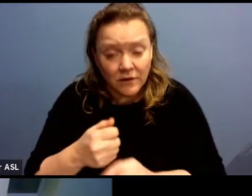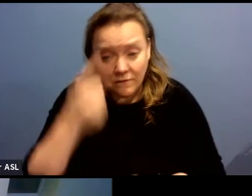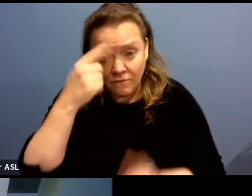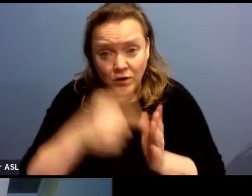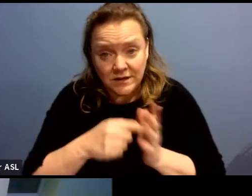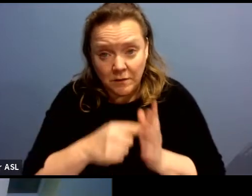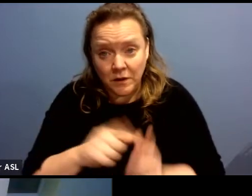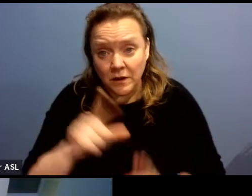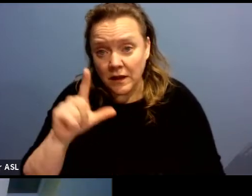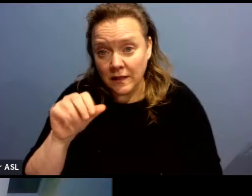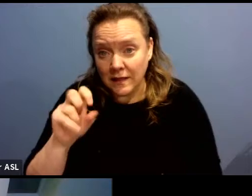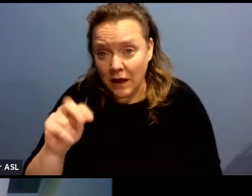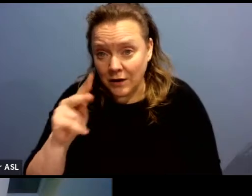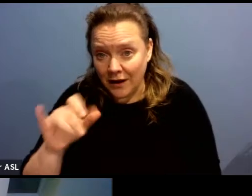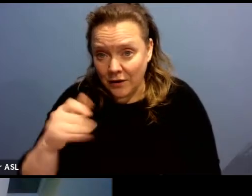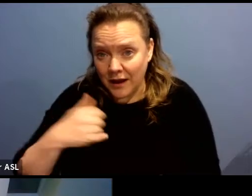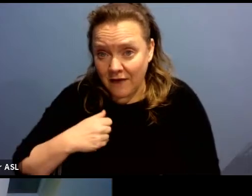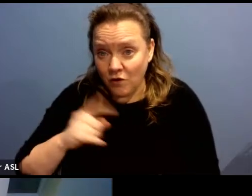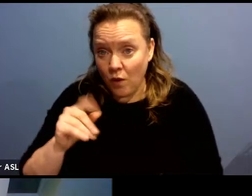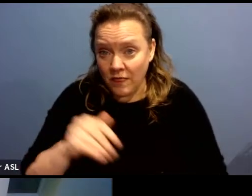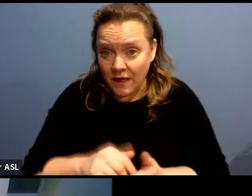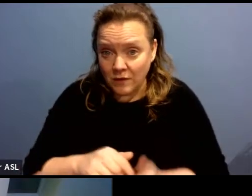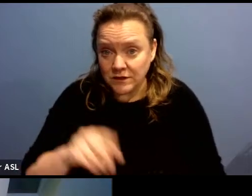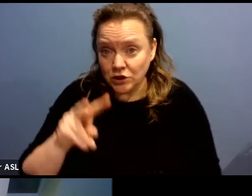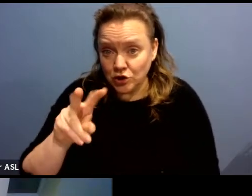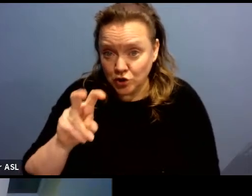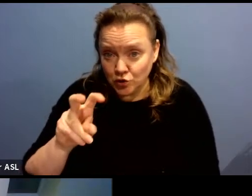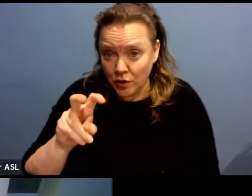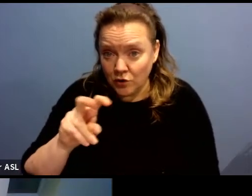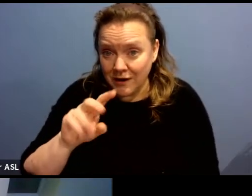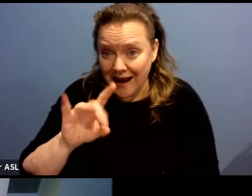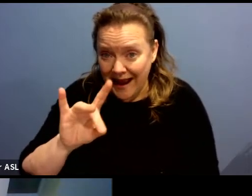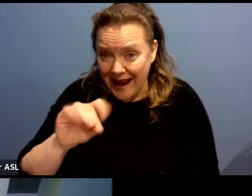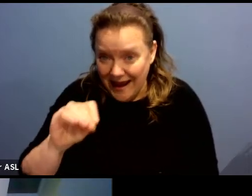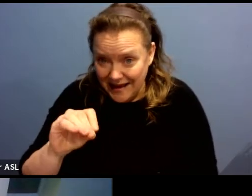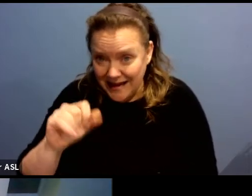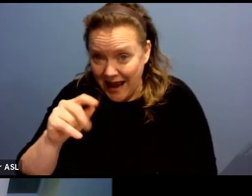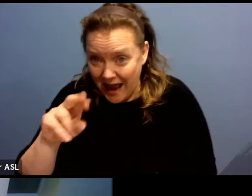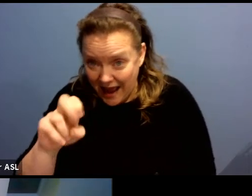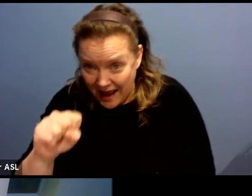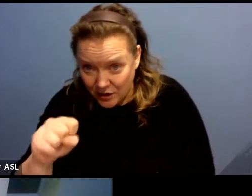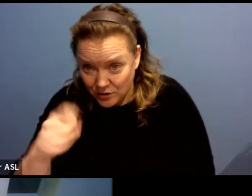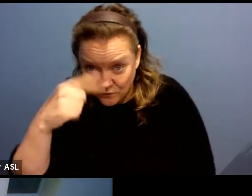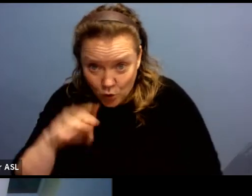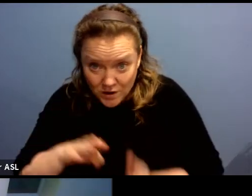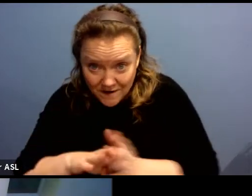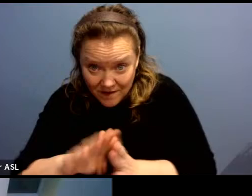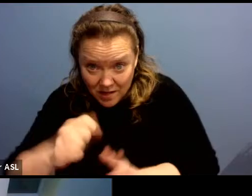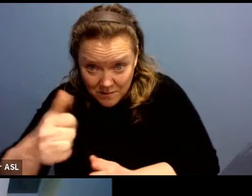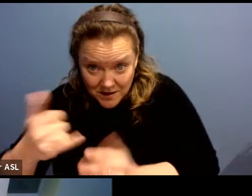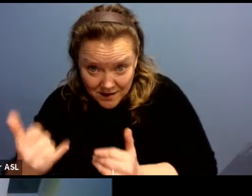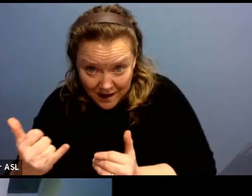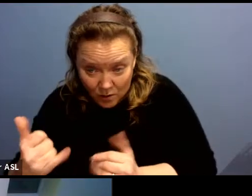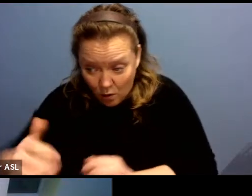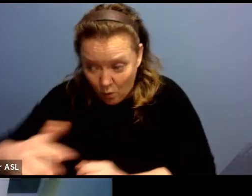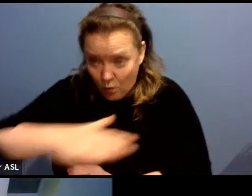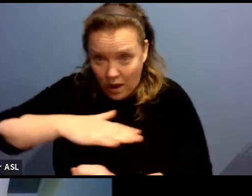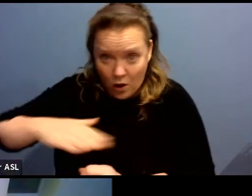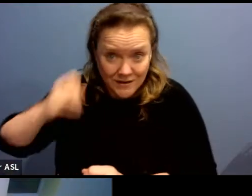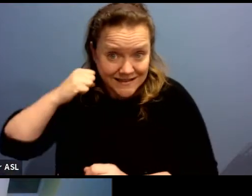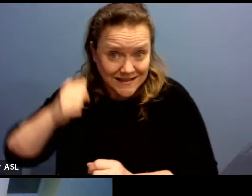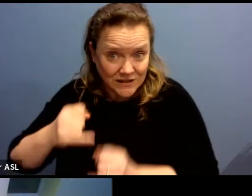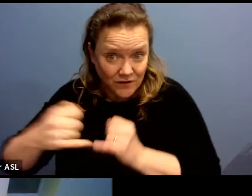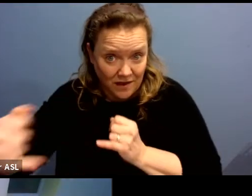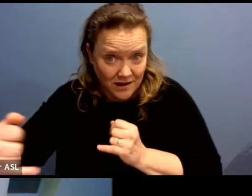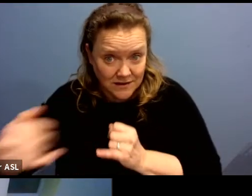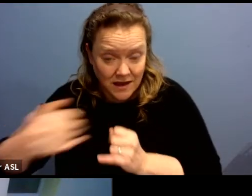are 1,280 acres of development and greenfield opportunities surrounding the Silver Line, from Innovation Center to